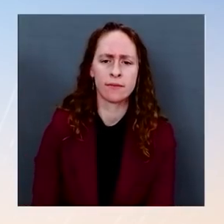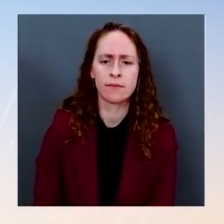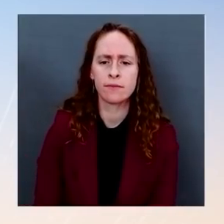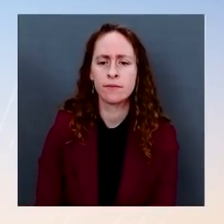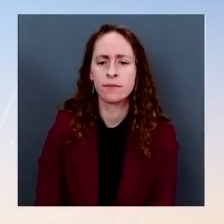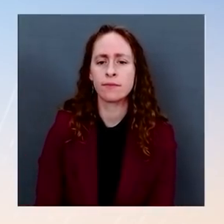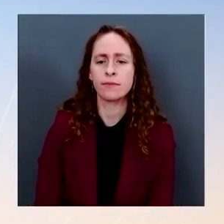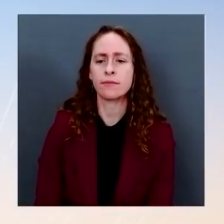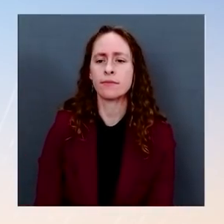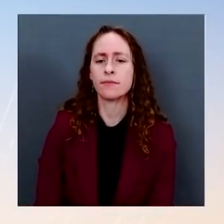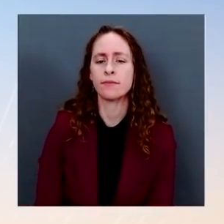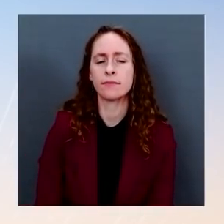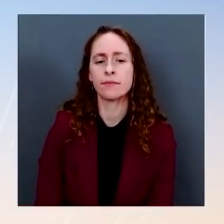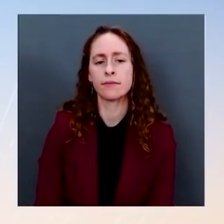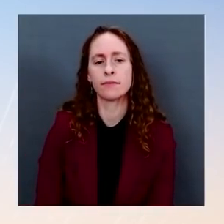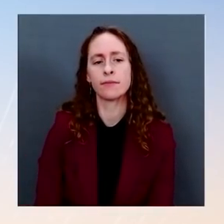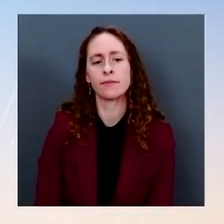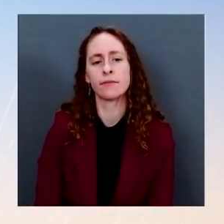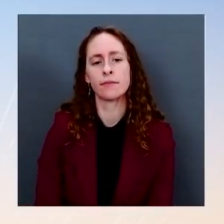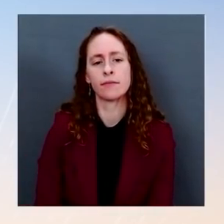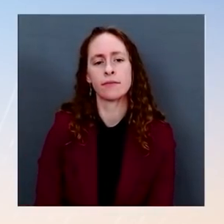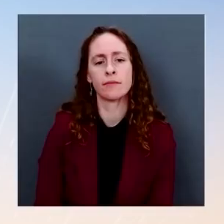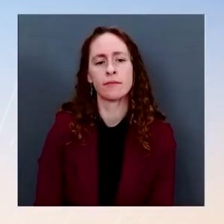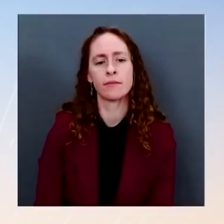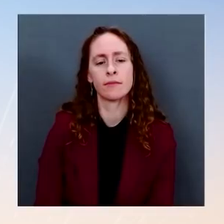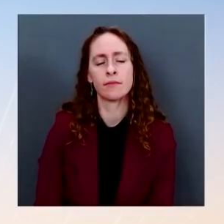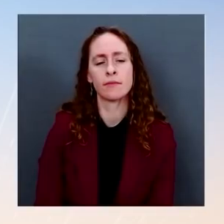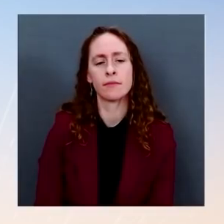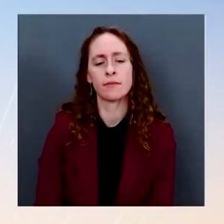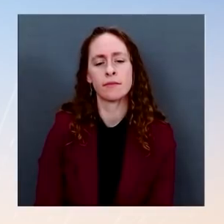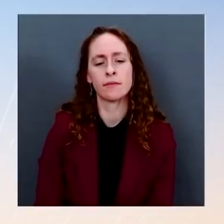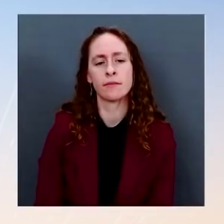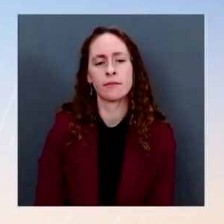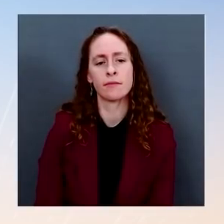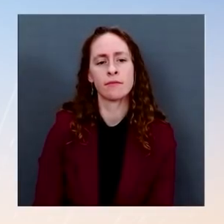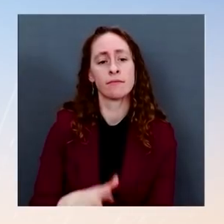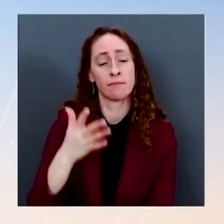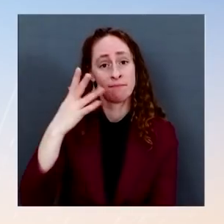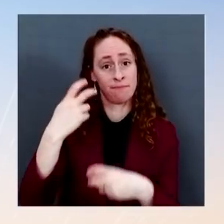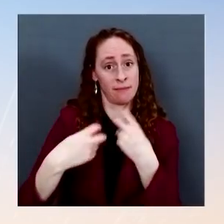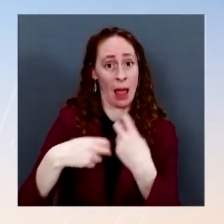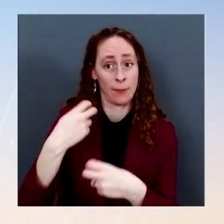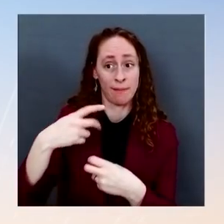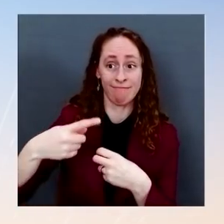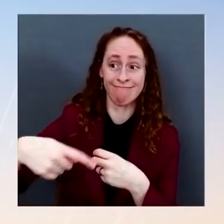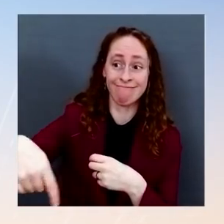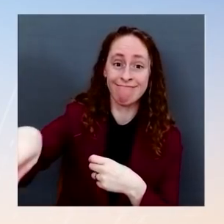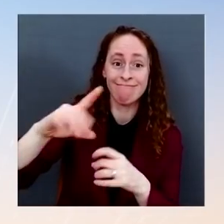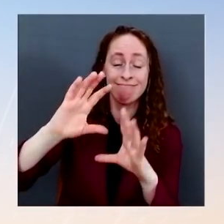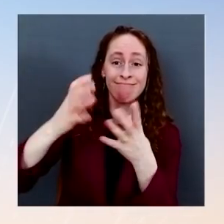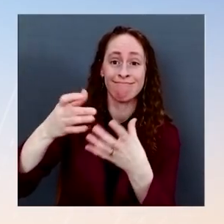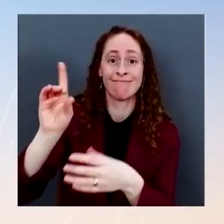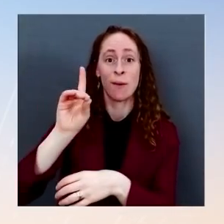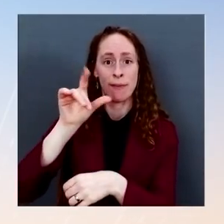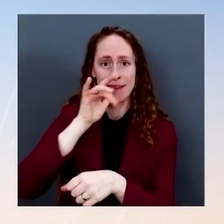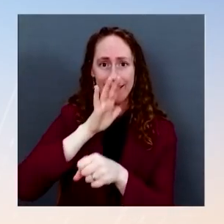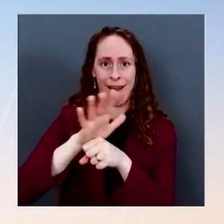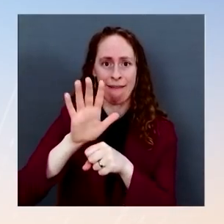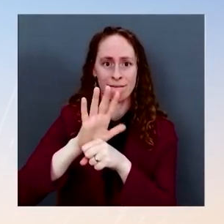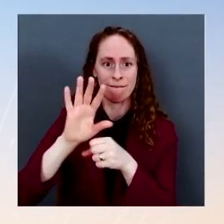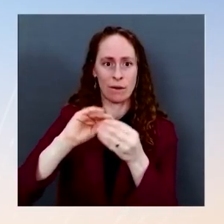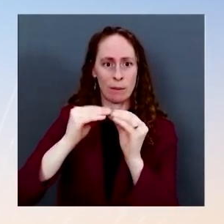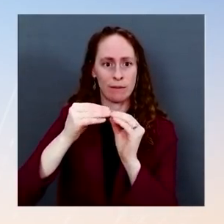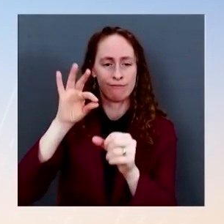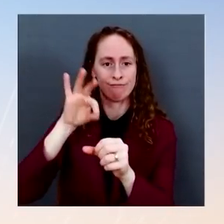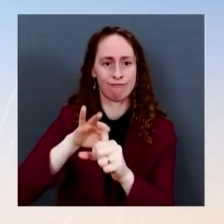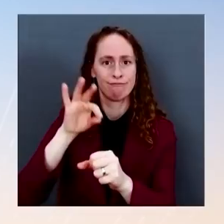transformational legislation without these kinds of significant bumps in the road. But the president, you know, ran as a moderate. Joe Biden